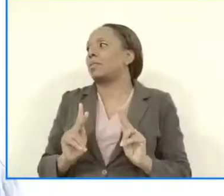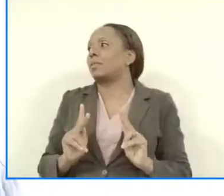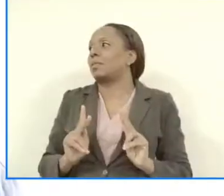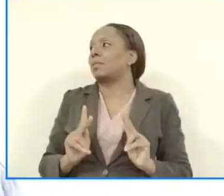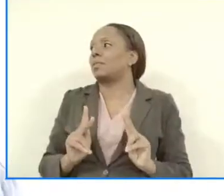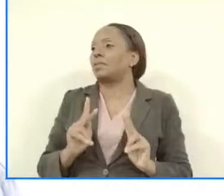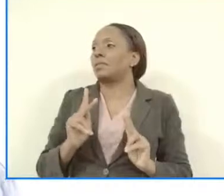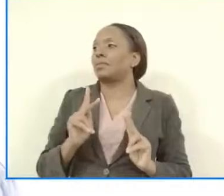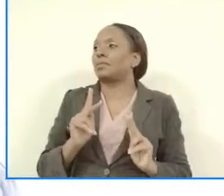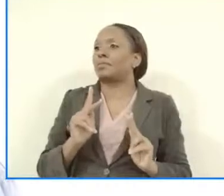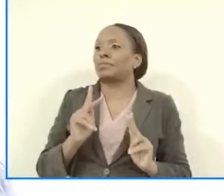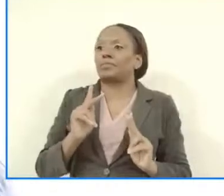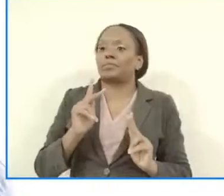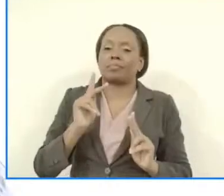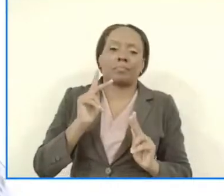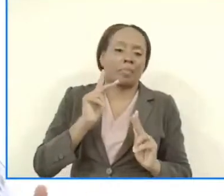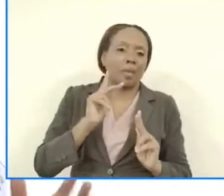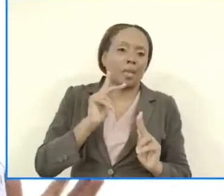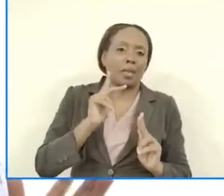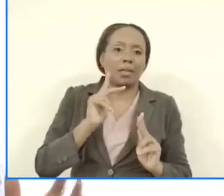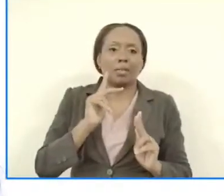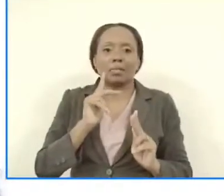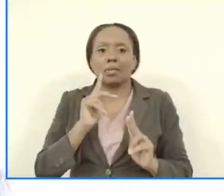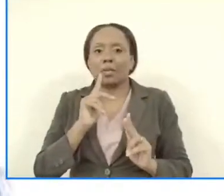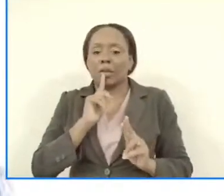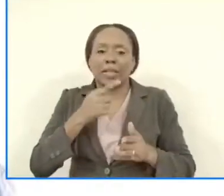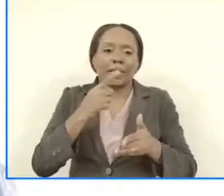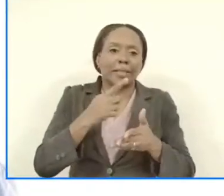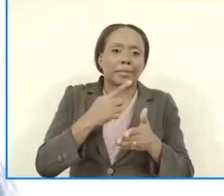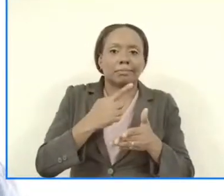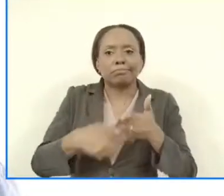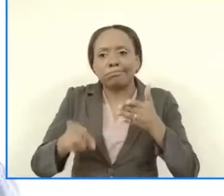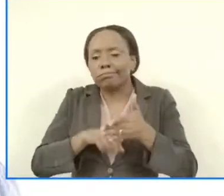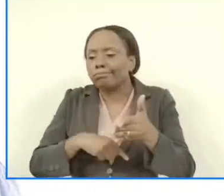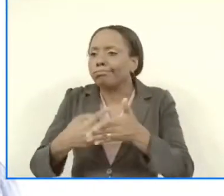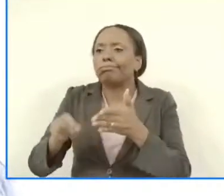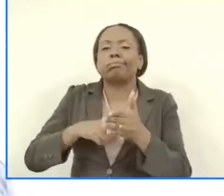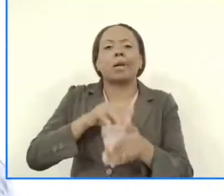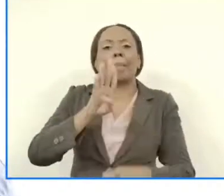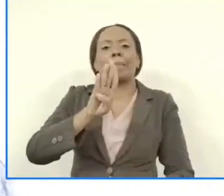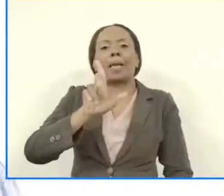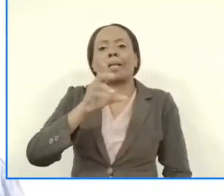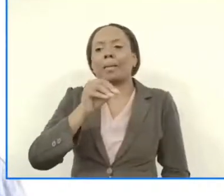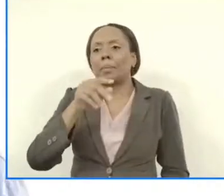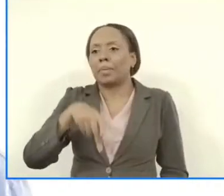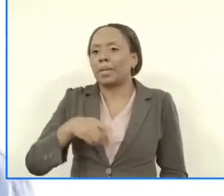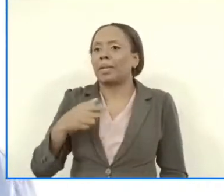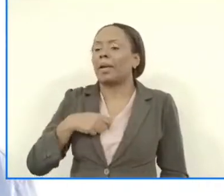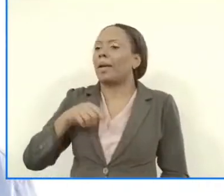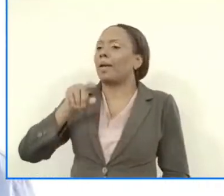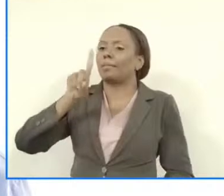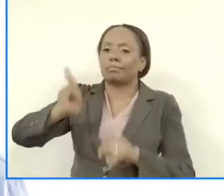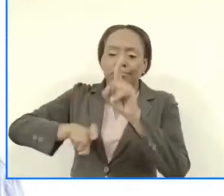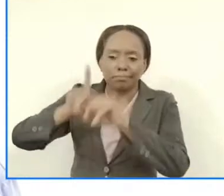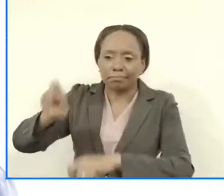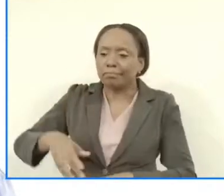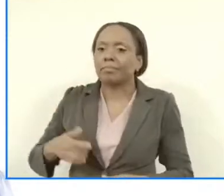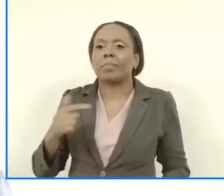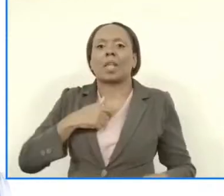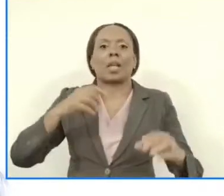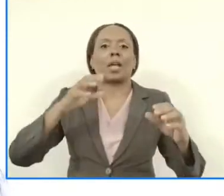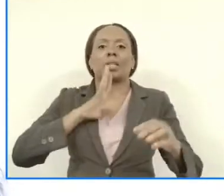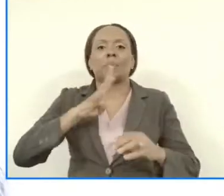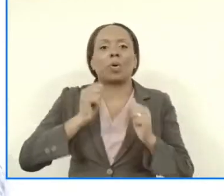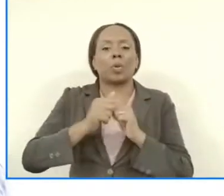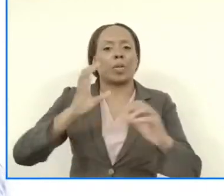Mr. Blackman has been here and he has answered all the questions that were posed to him. And I have spoken to the comms persons